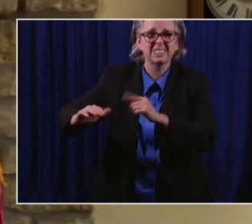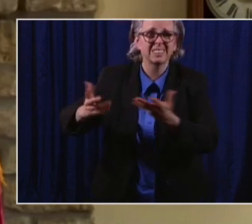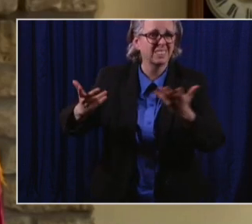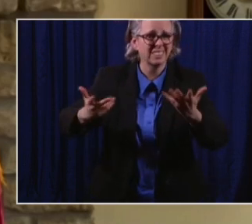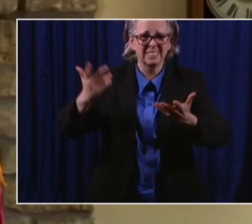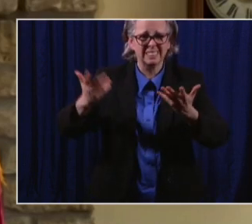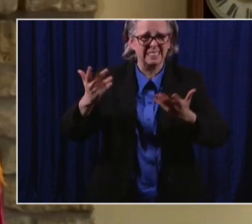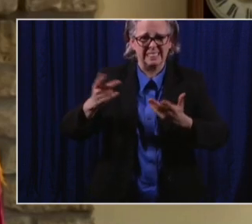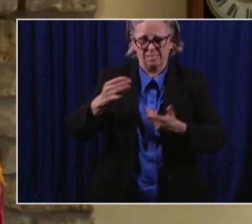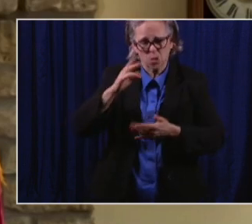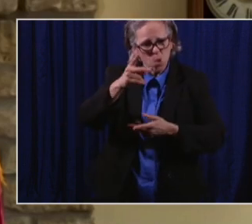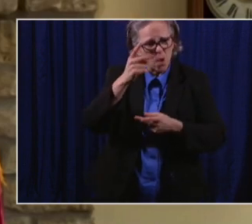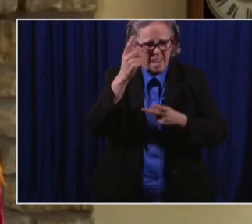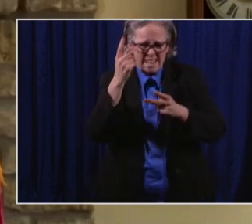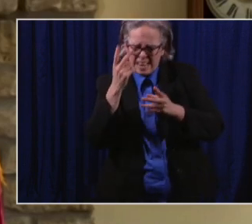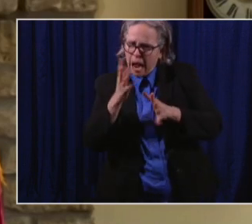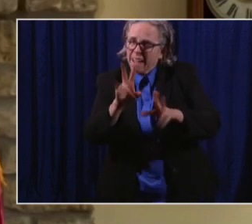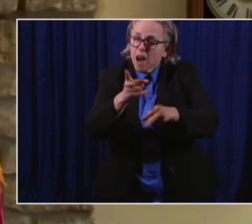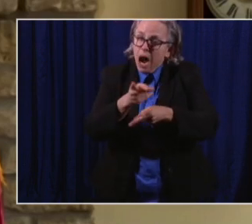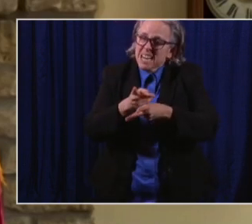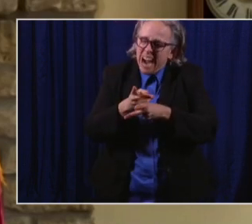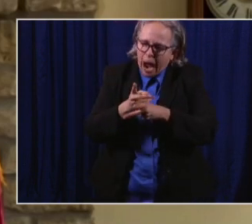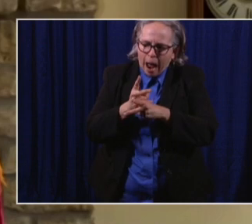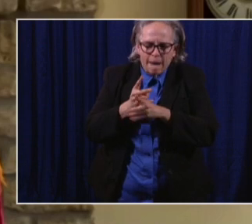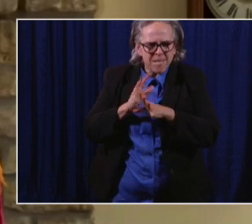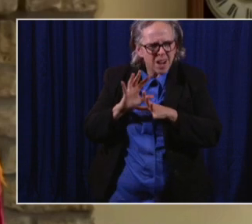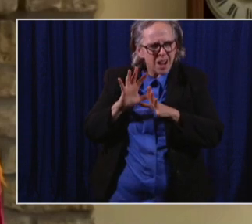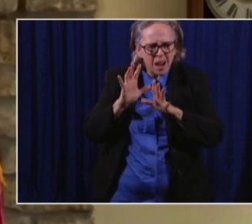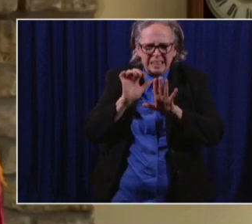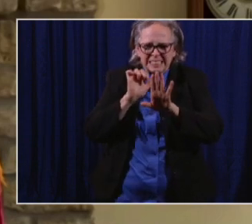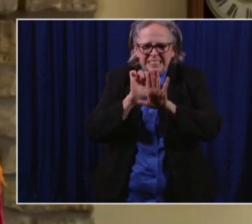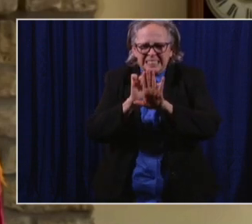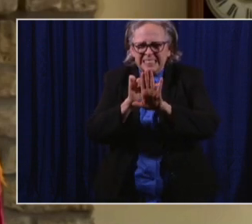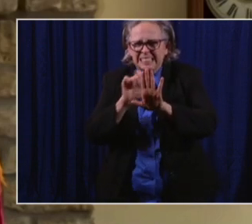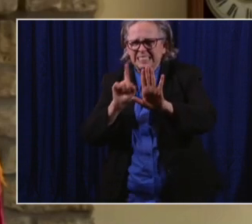I think it depends on how many